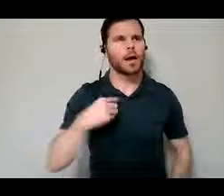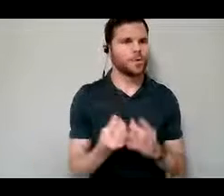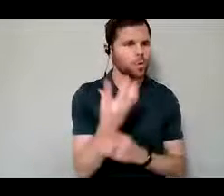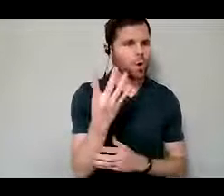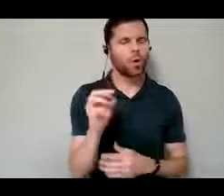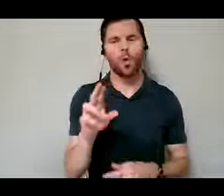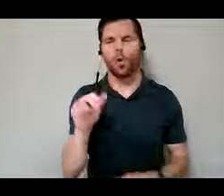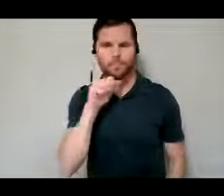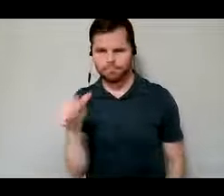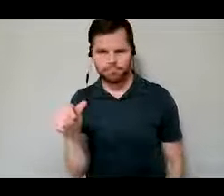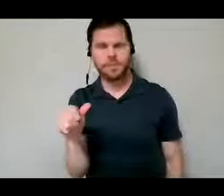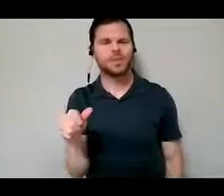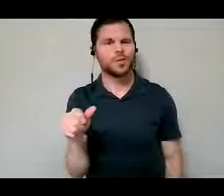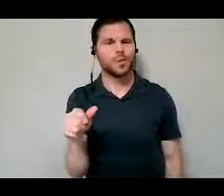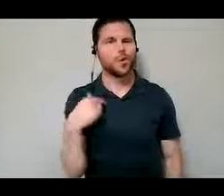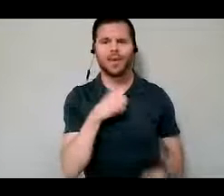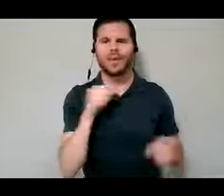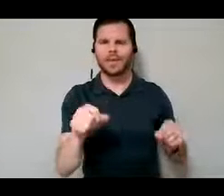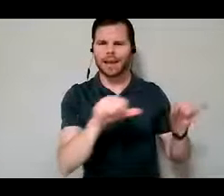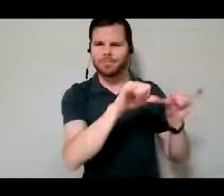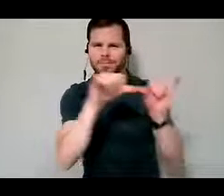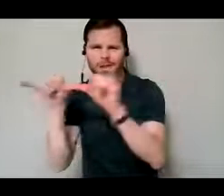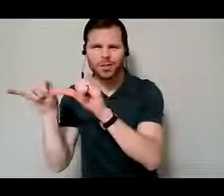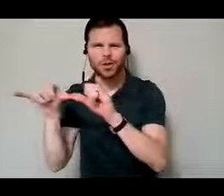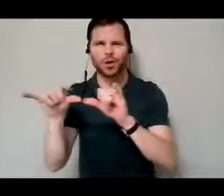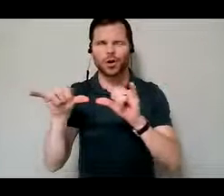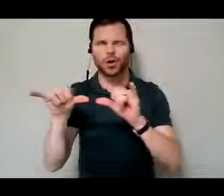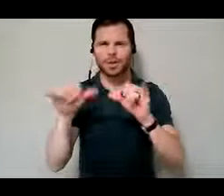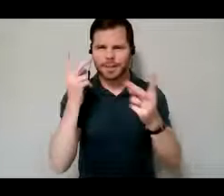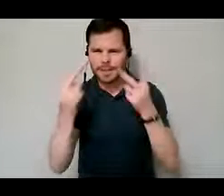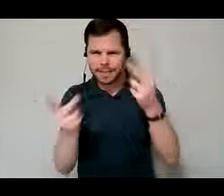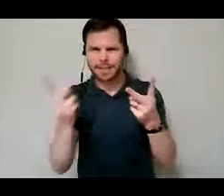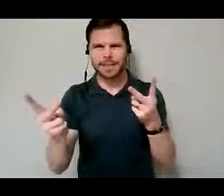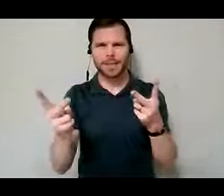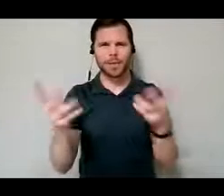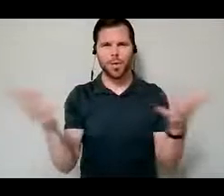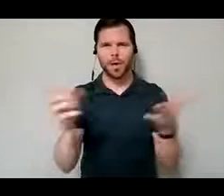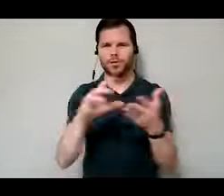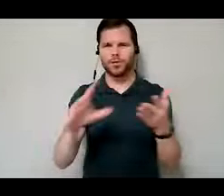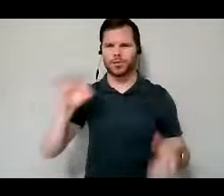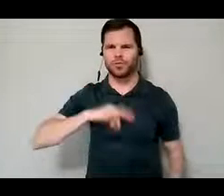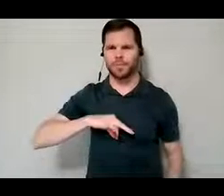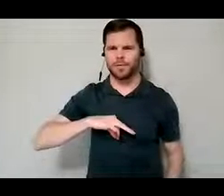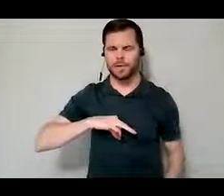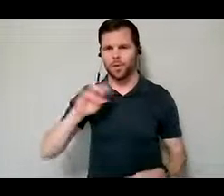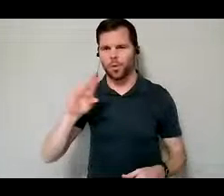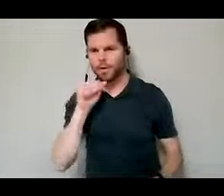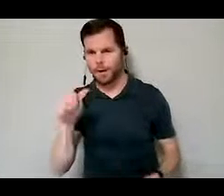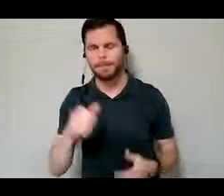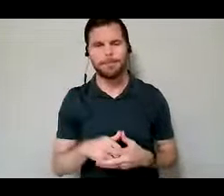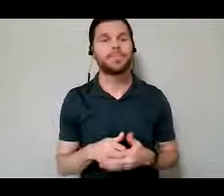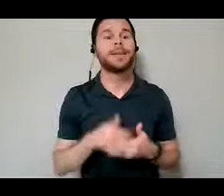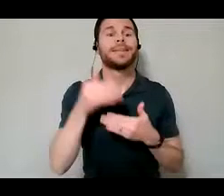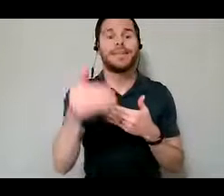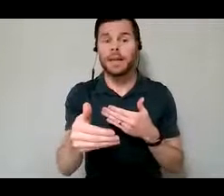that's another way to see how we see the kids, what they're gaining from it. And then the next one shows overall data, I